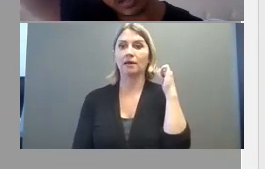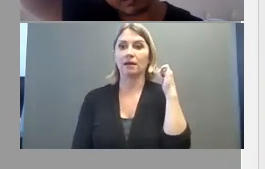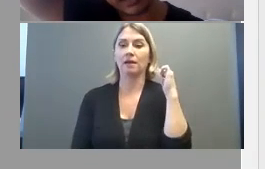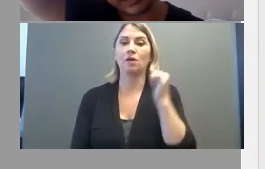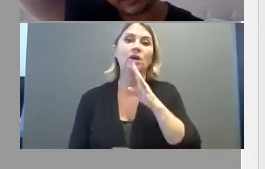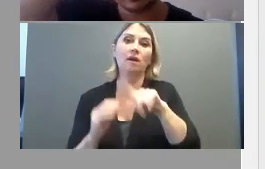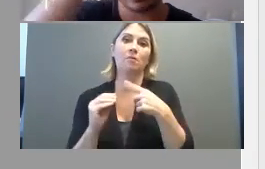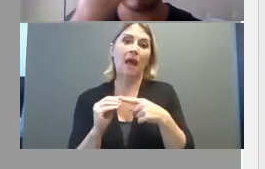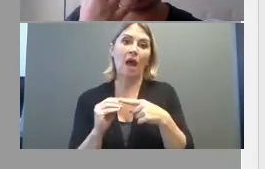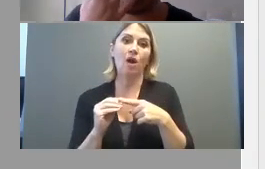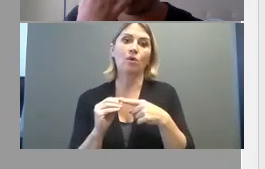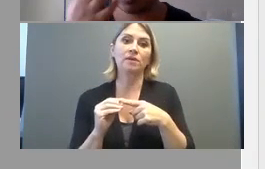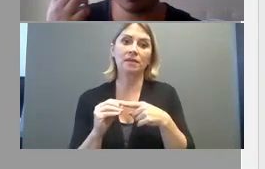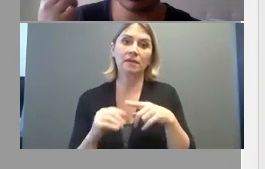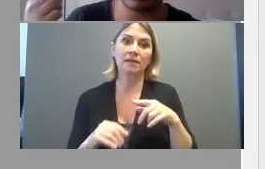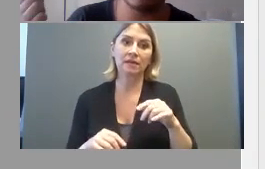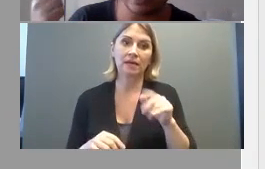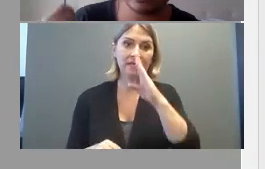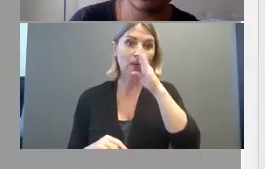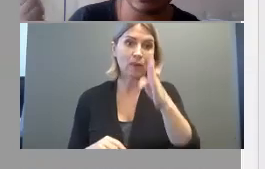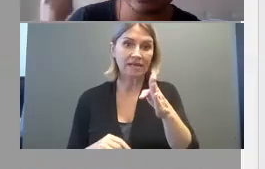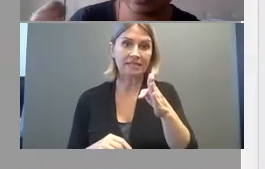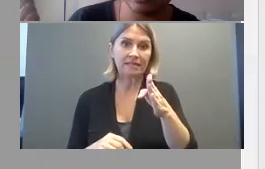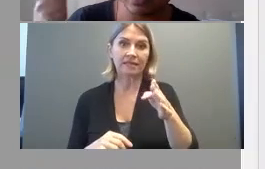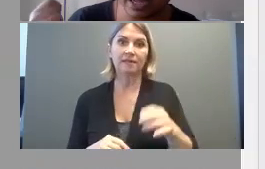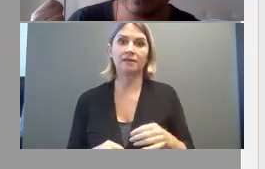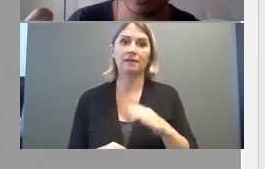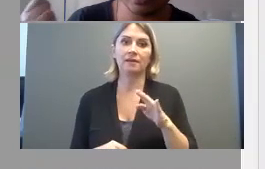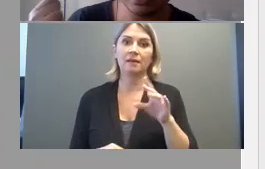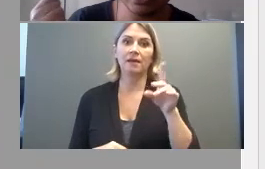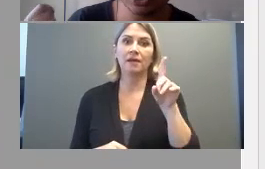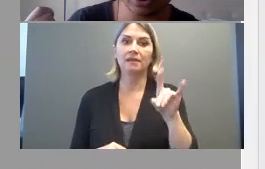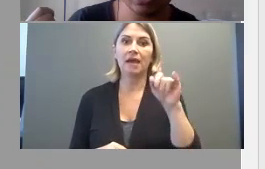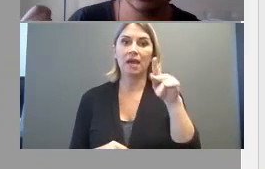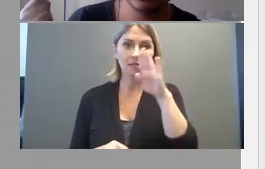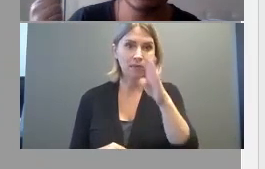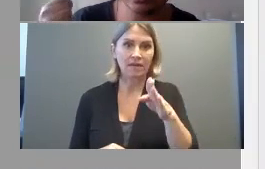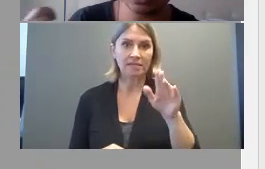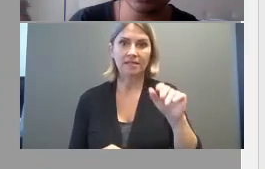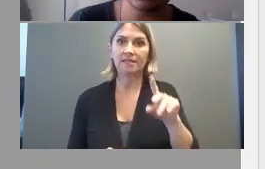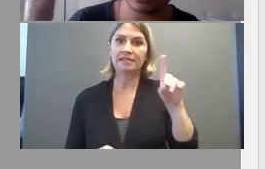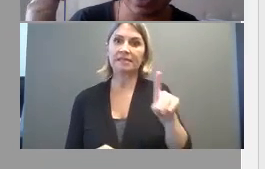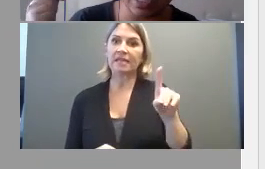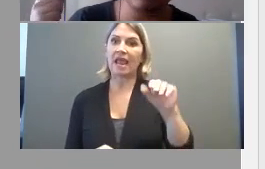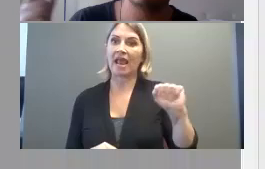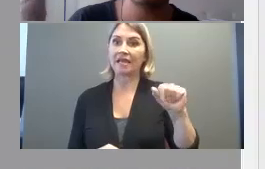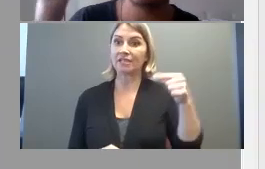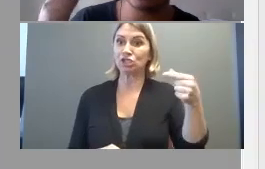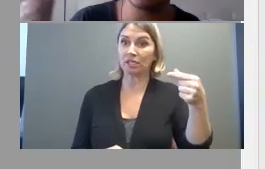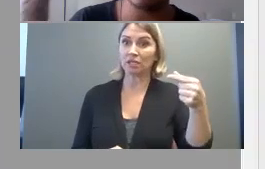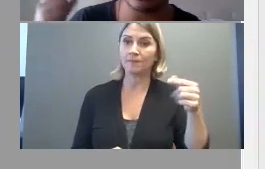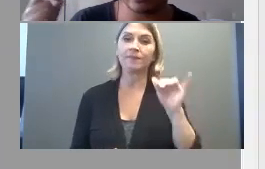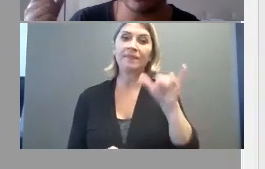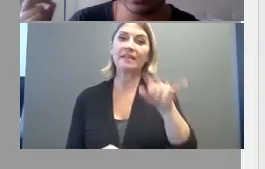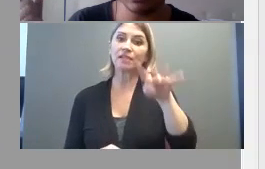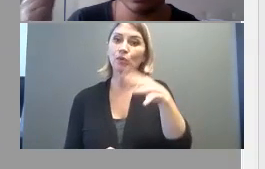bit more about directed graphs. So a directed acyclic graph, or a DAG, is essentially a graph which